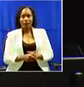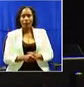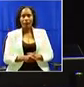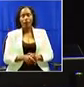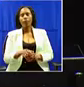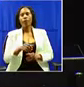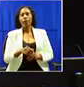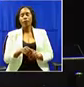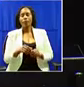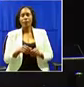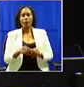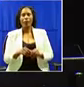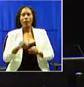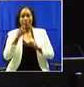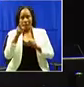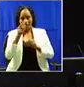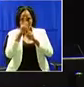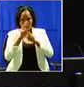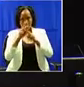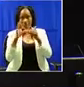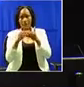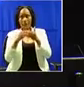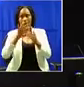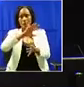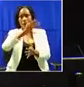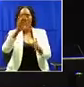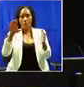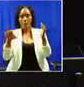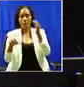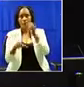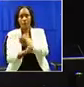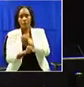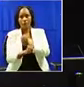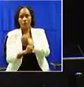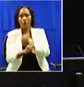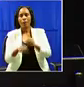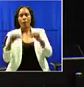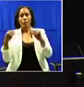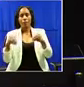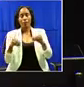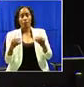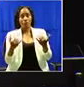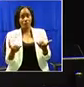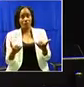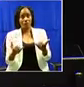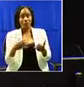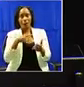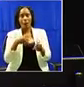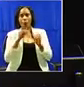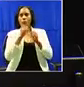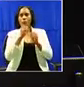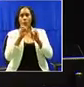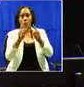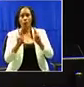that honorable members concludes the business of the day. And I would like to take this opportunity to thank